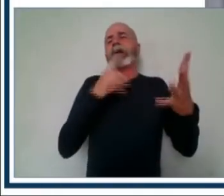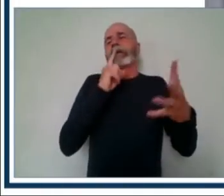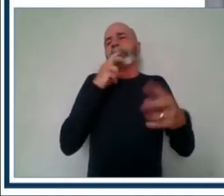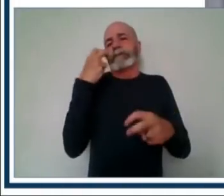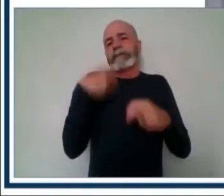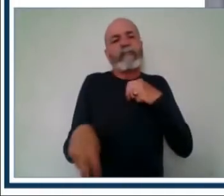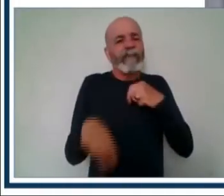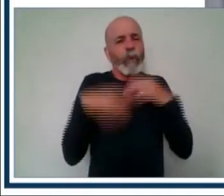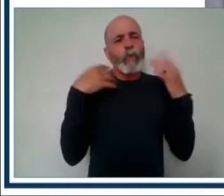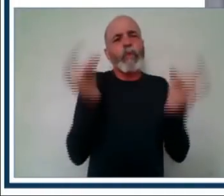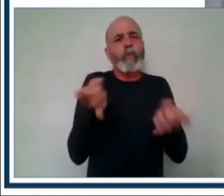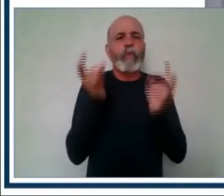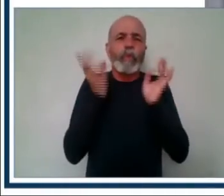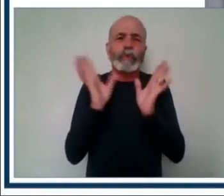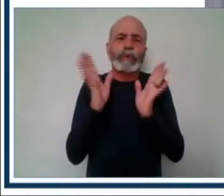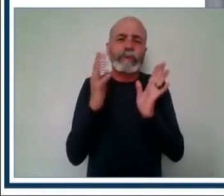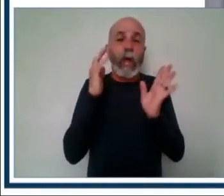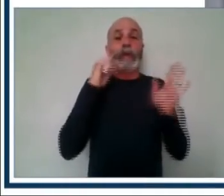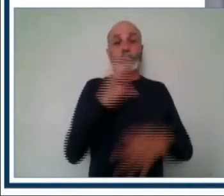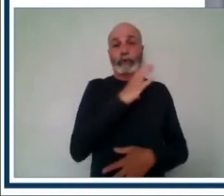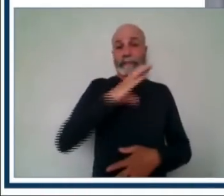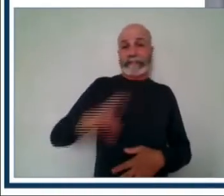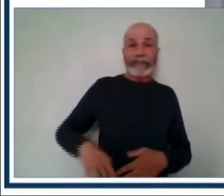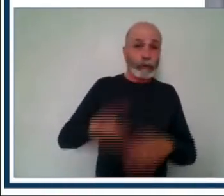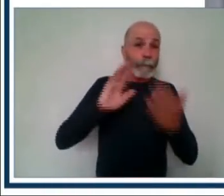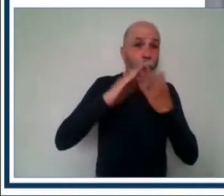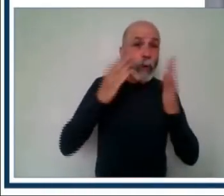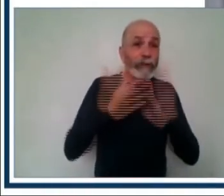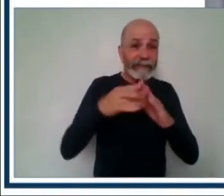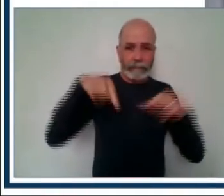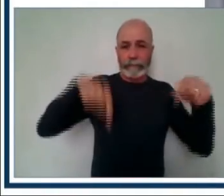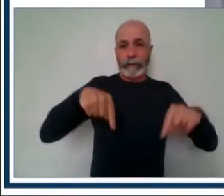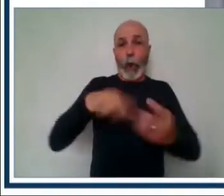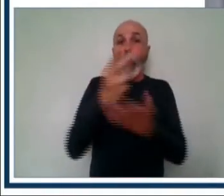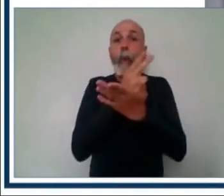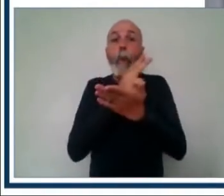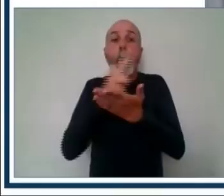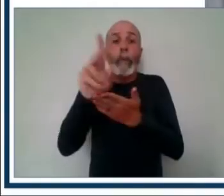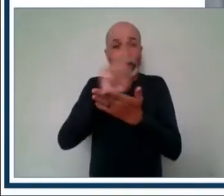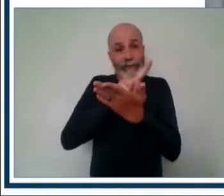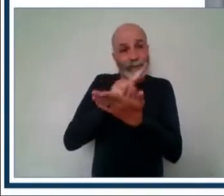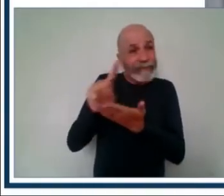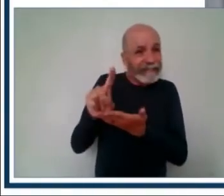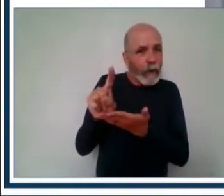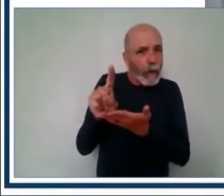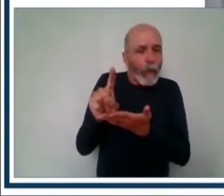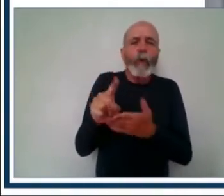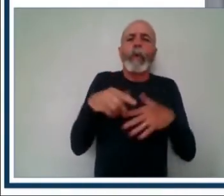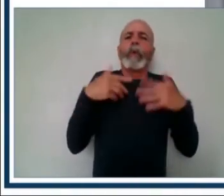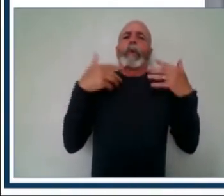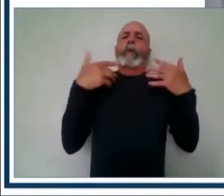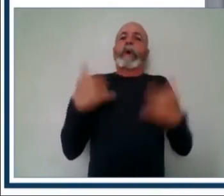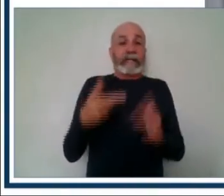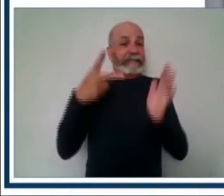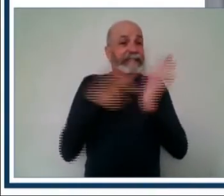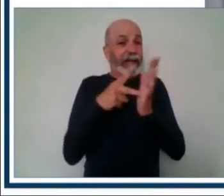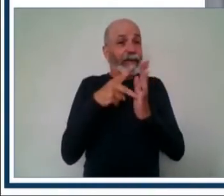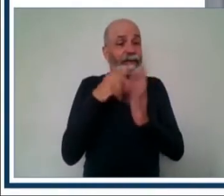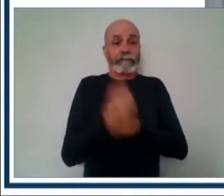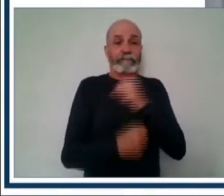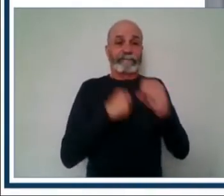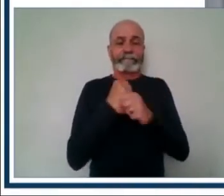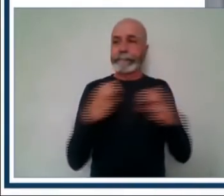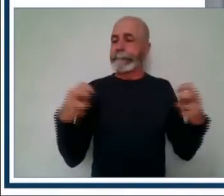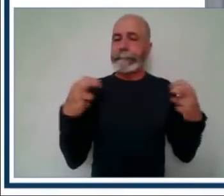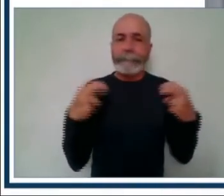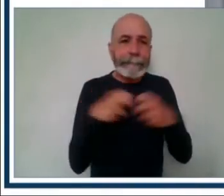Christian Orthodox community, and will be the second year in a row that they're not going to be able to gather for Mass because of COVID. But there are